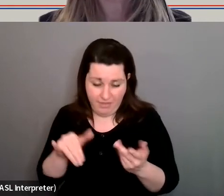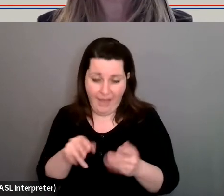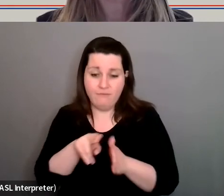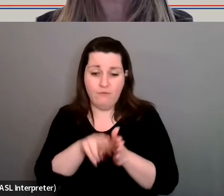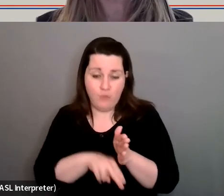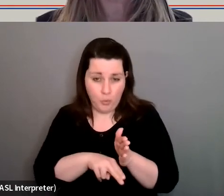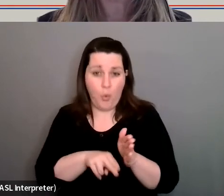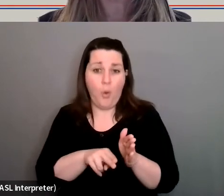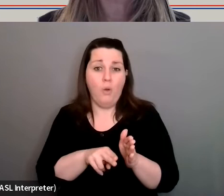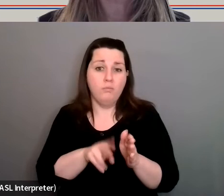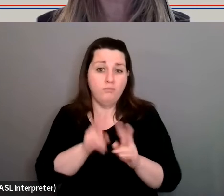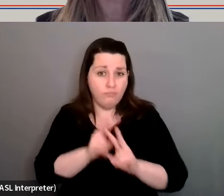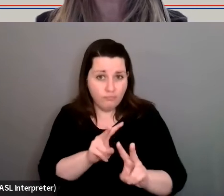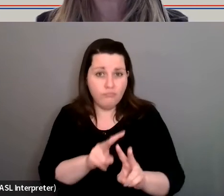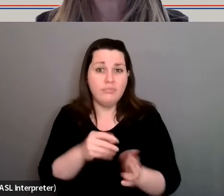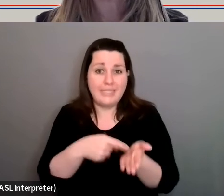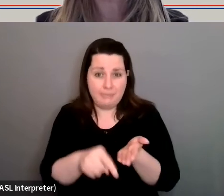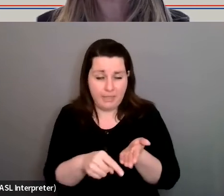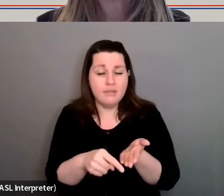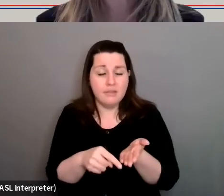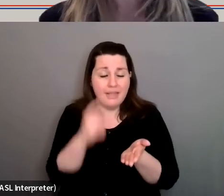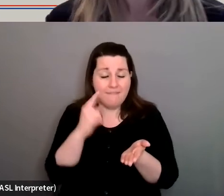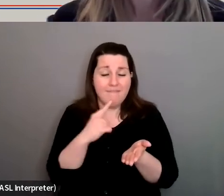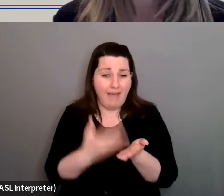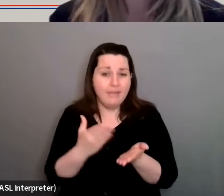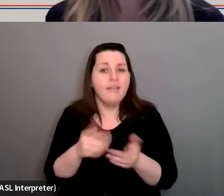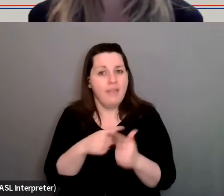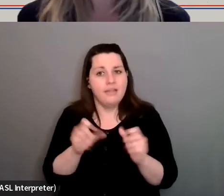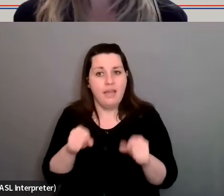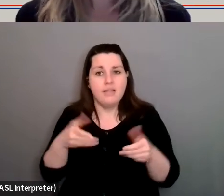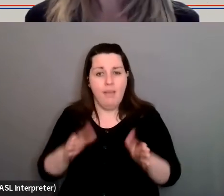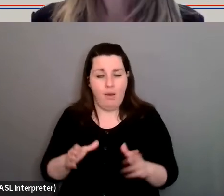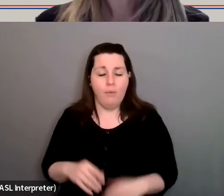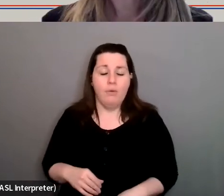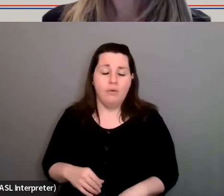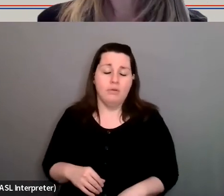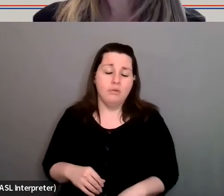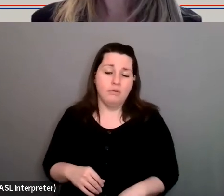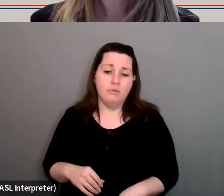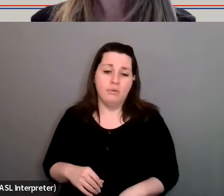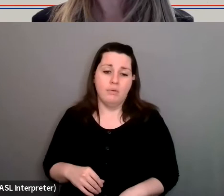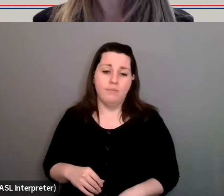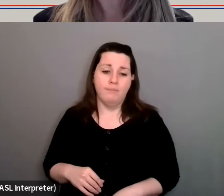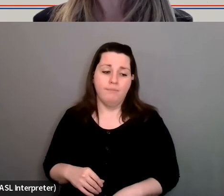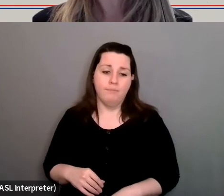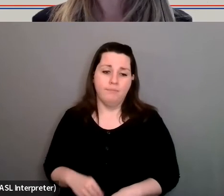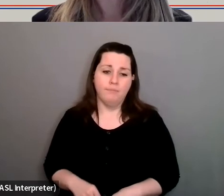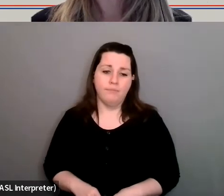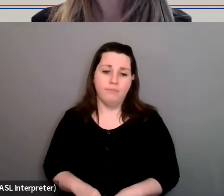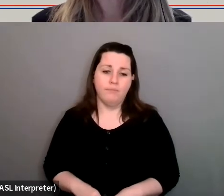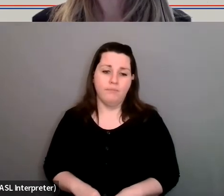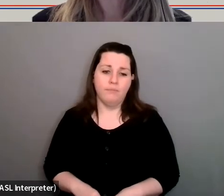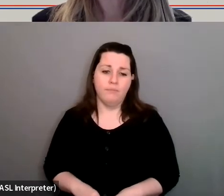expense, then funeral and burial expenses are allowed under the law.